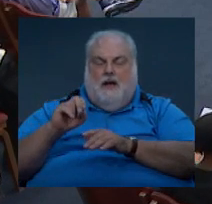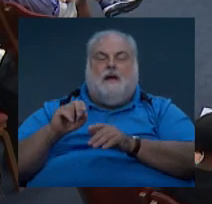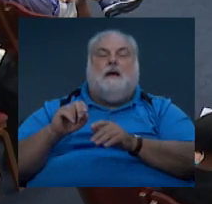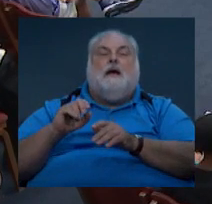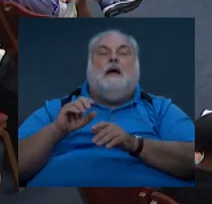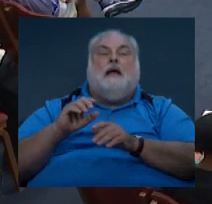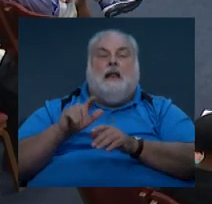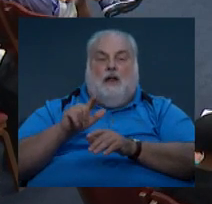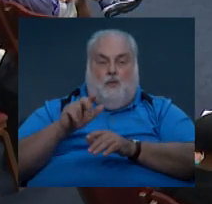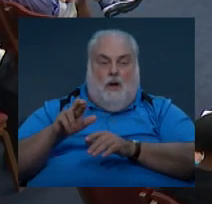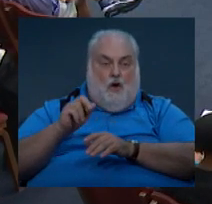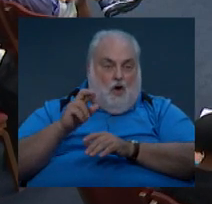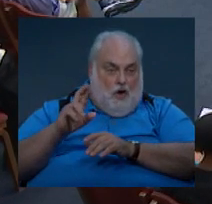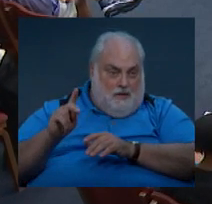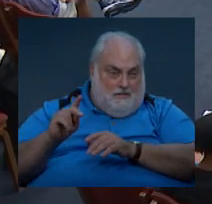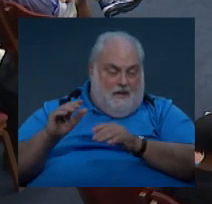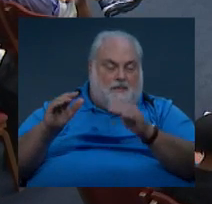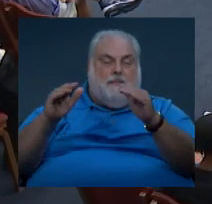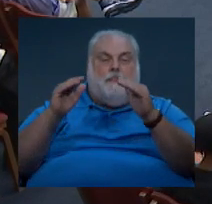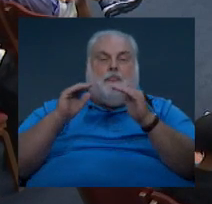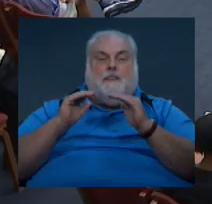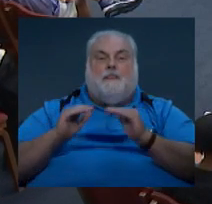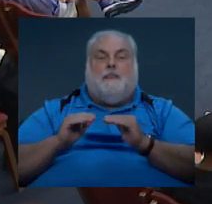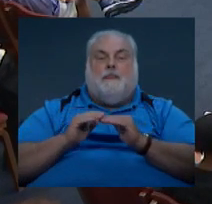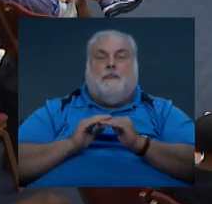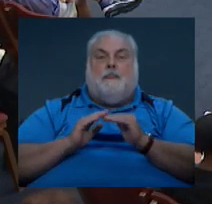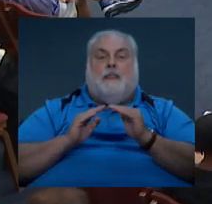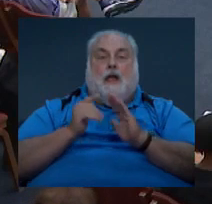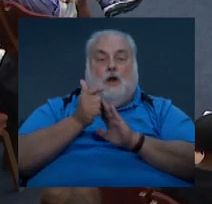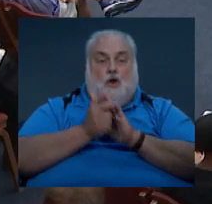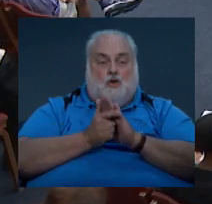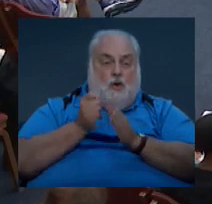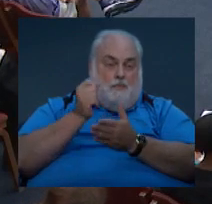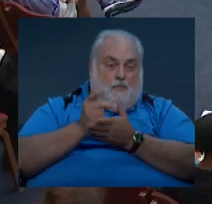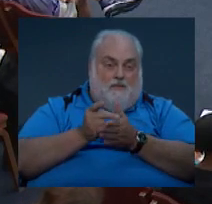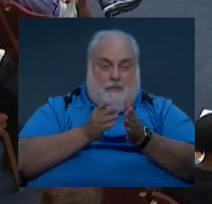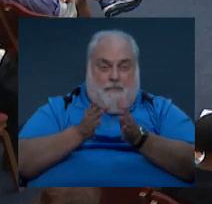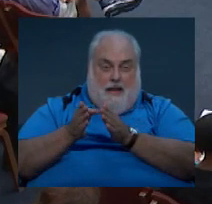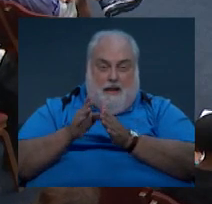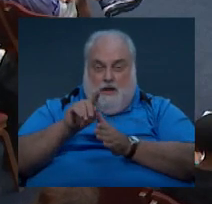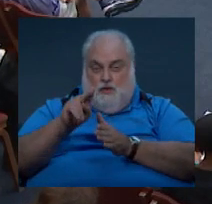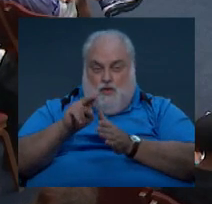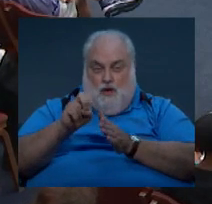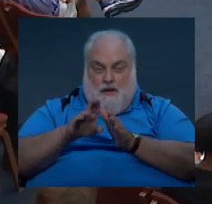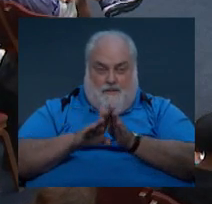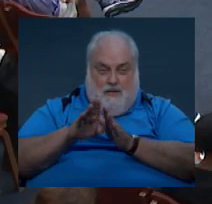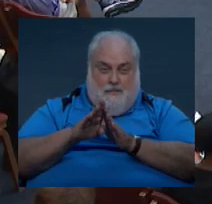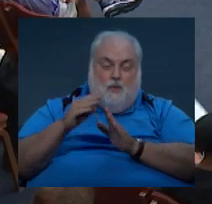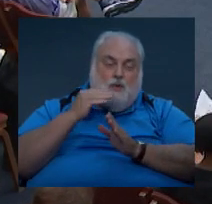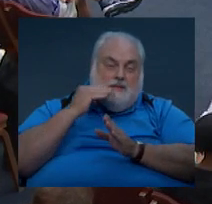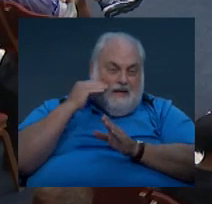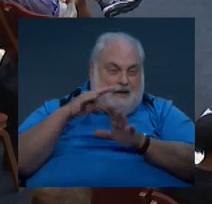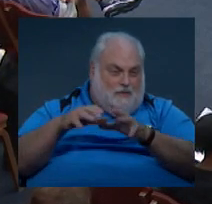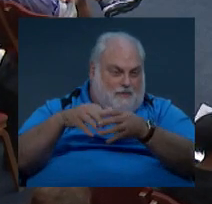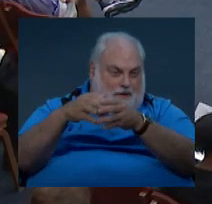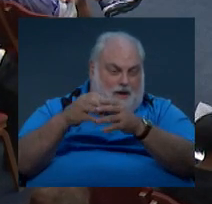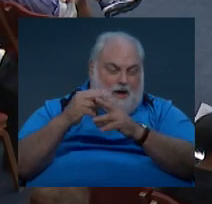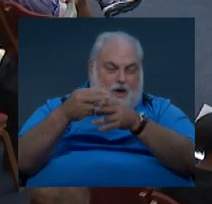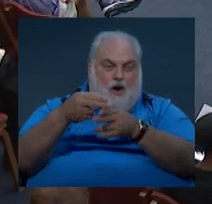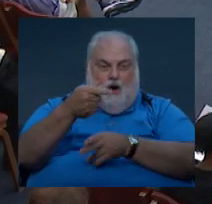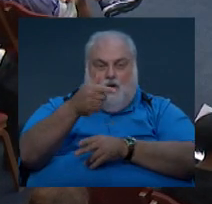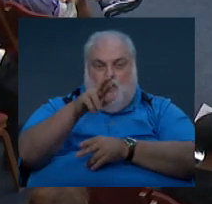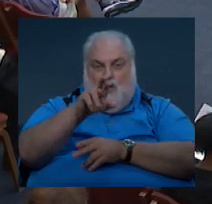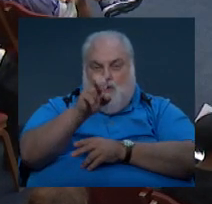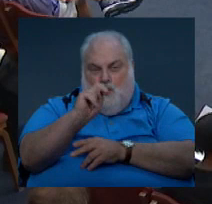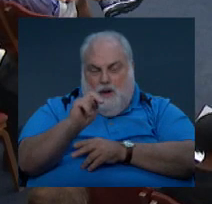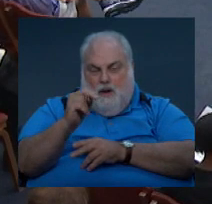zoning map of the city of Little Rock, Arkansas, and for the purposes, an ordinance to approve a plan zoning development, establish a planned residential district titled Green Hall